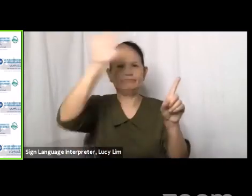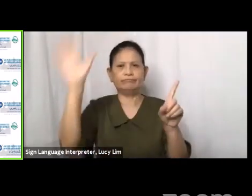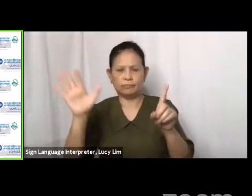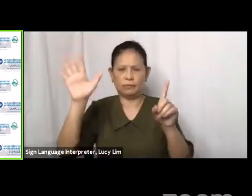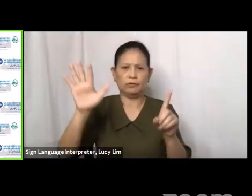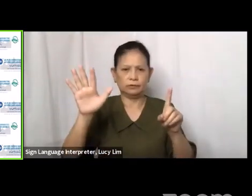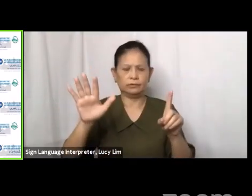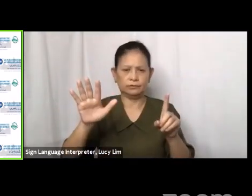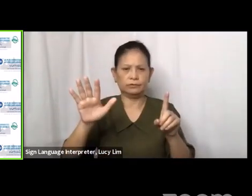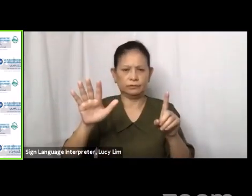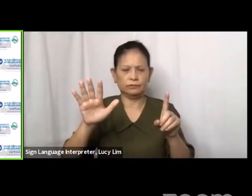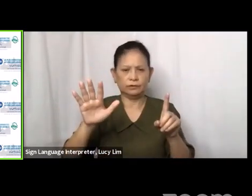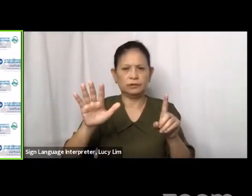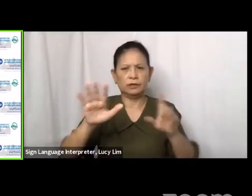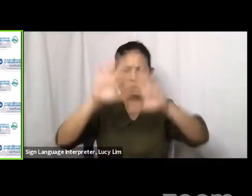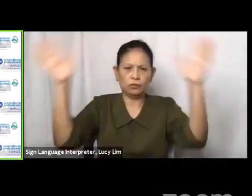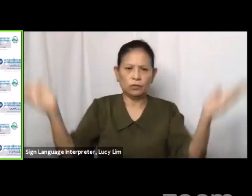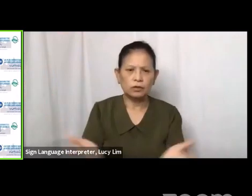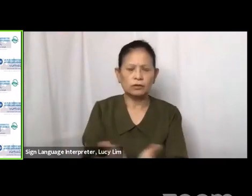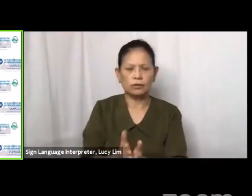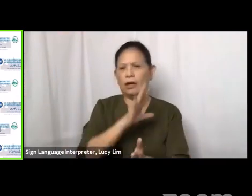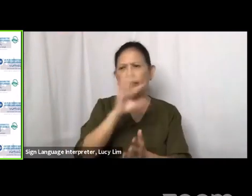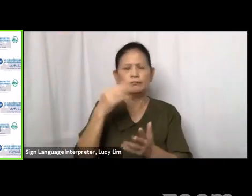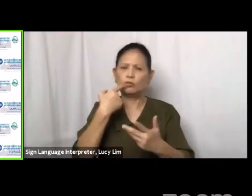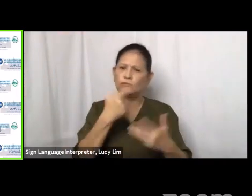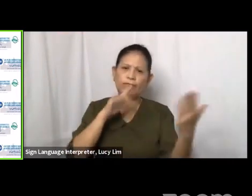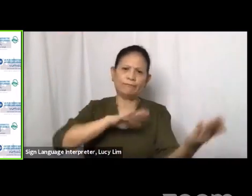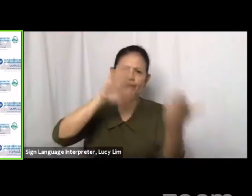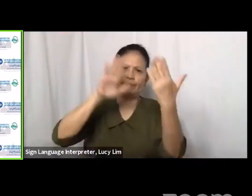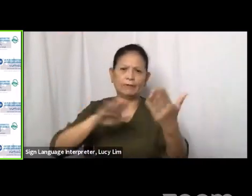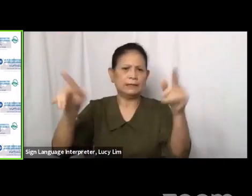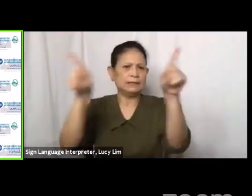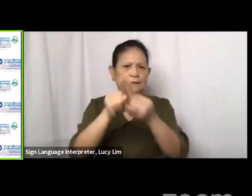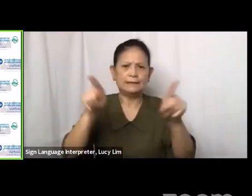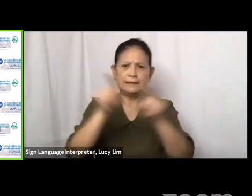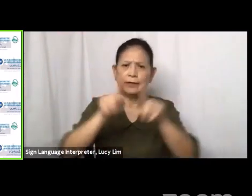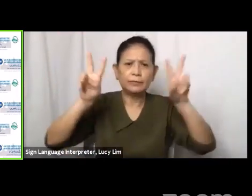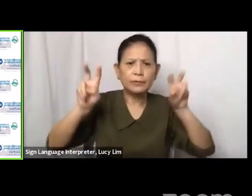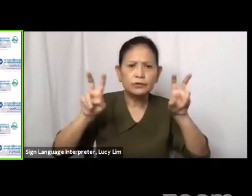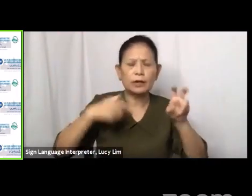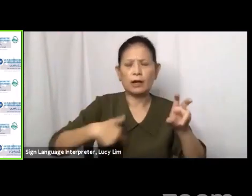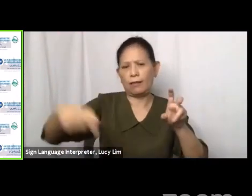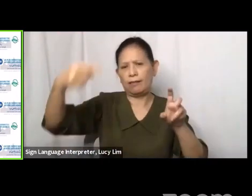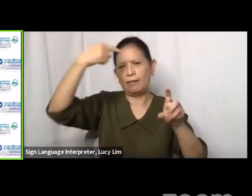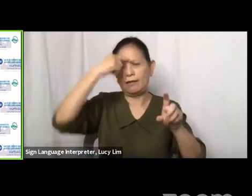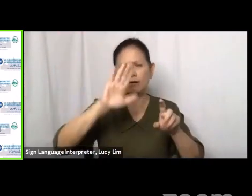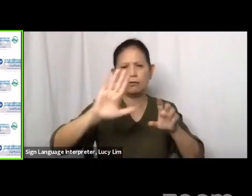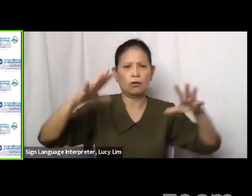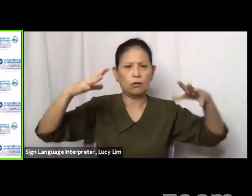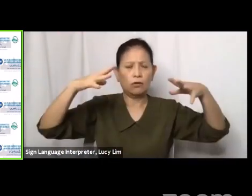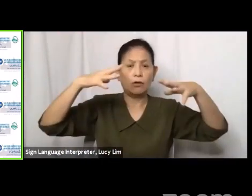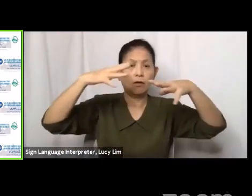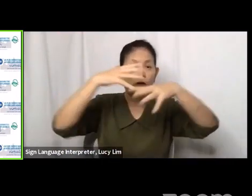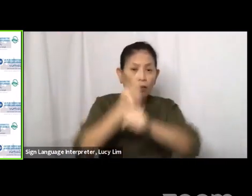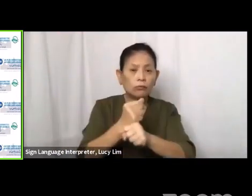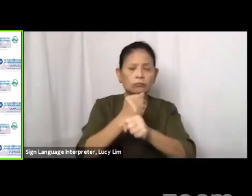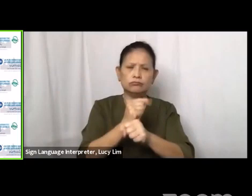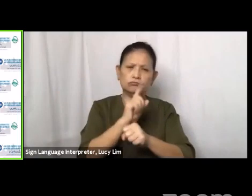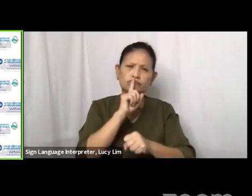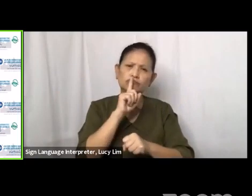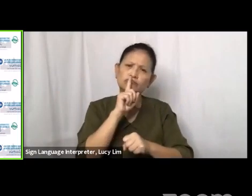world. And we have faced similar issues. And I think your conclusion is very